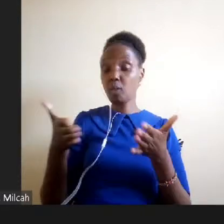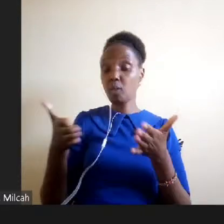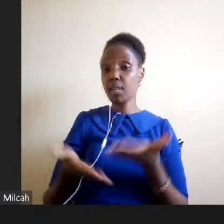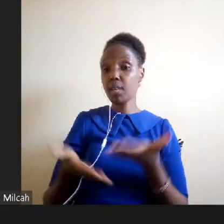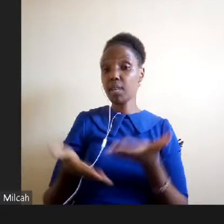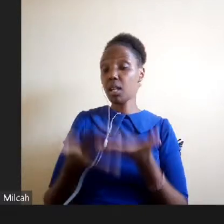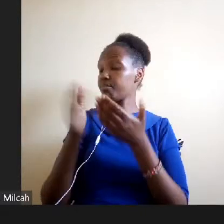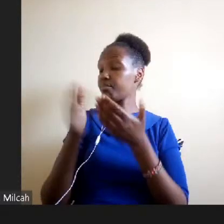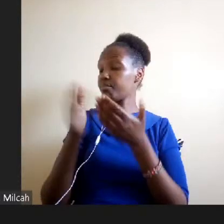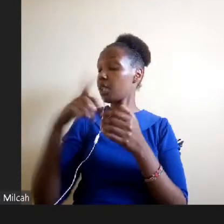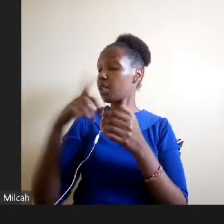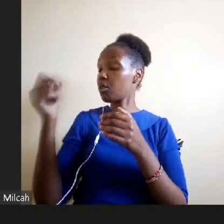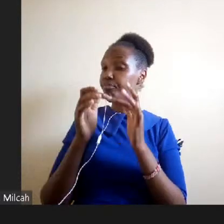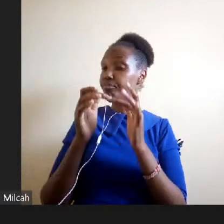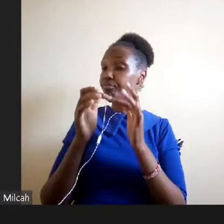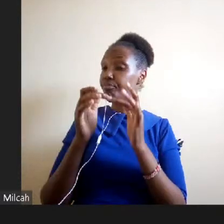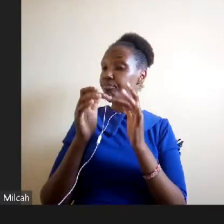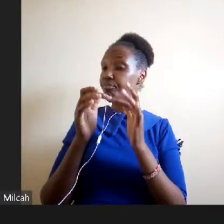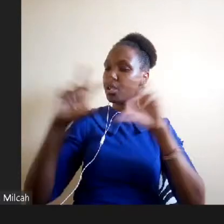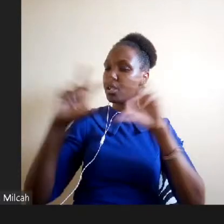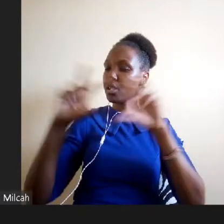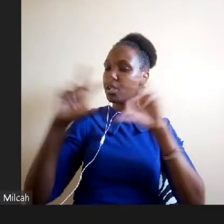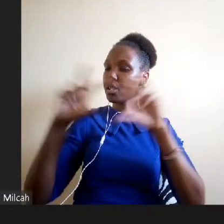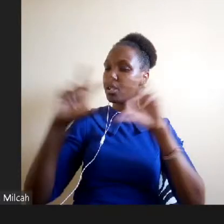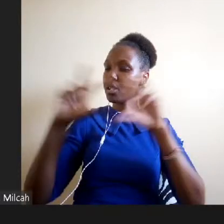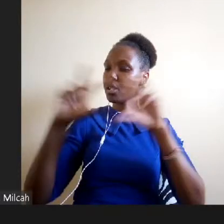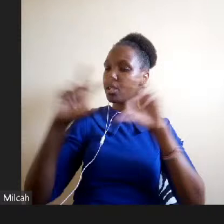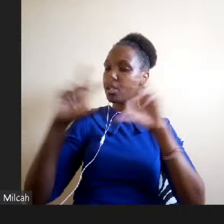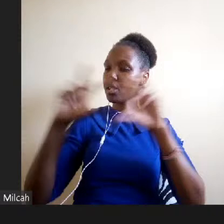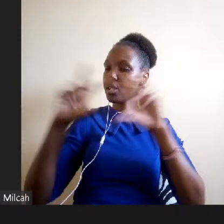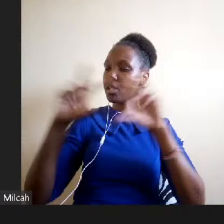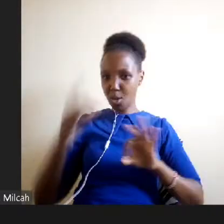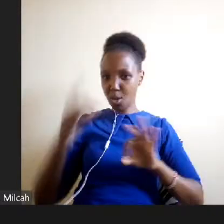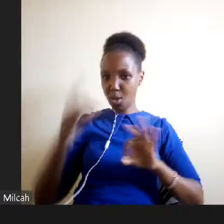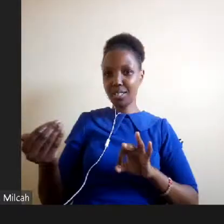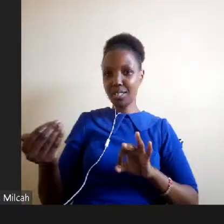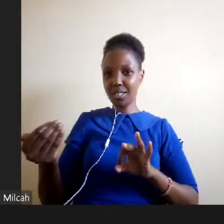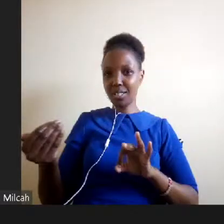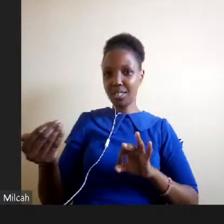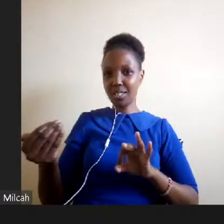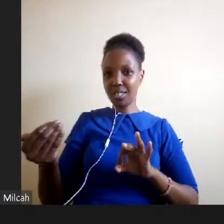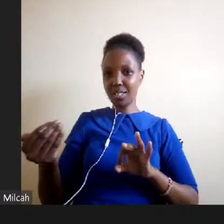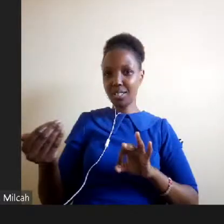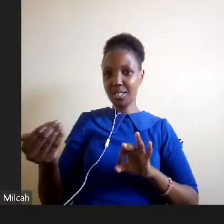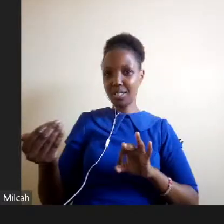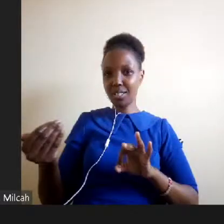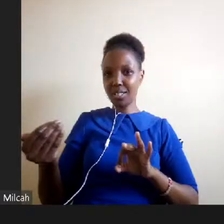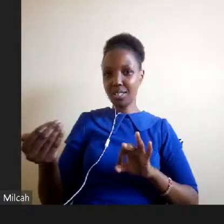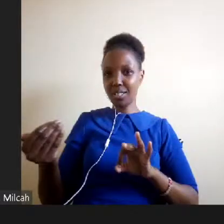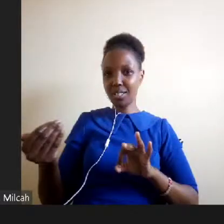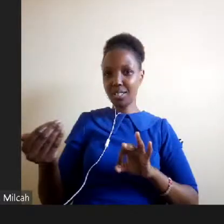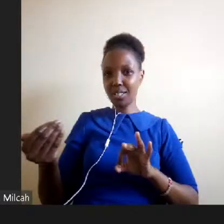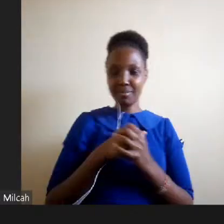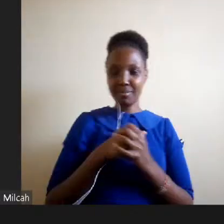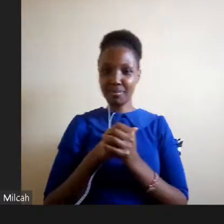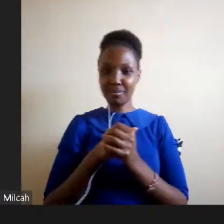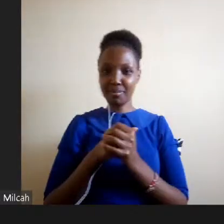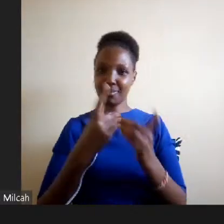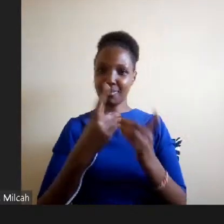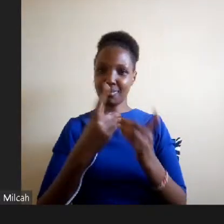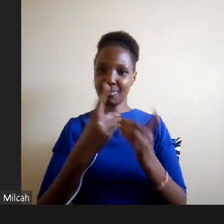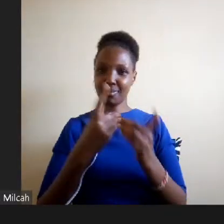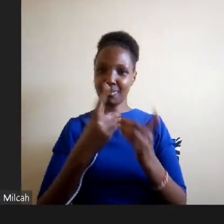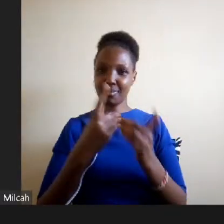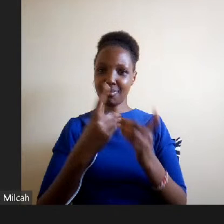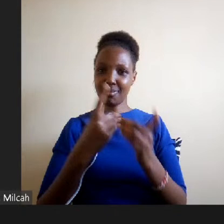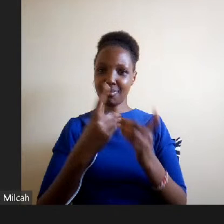the accounts of our children to just see what kind of information is out there about them. How can we start speaking to them about online